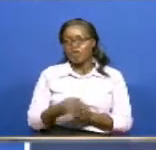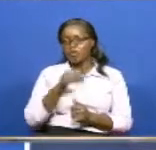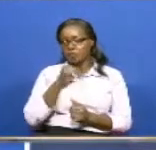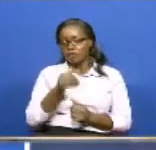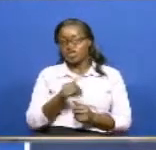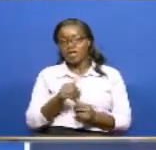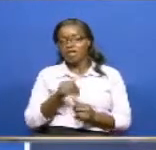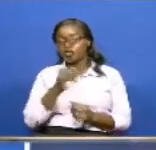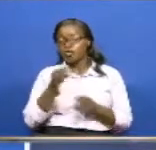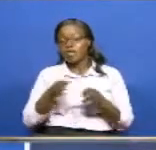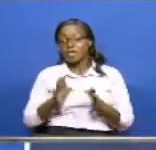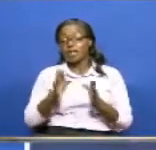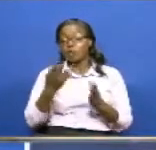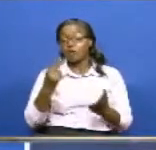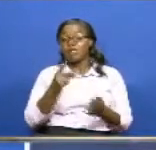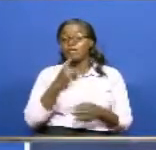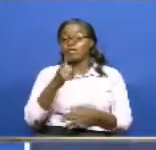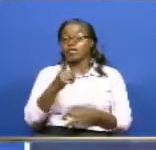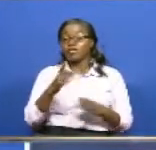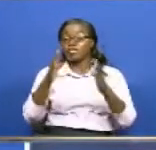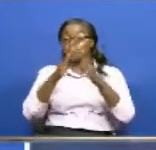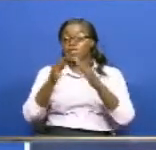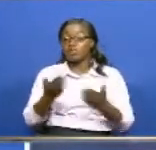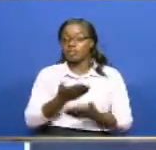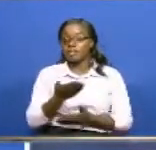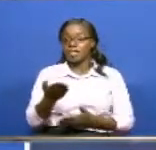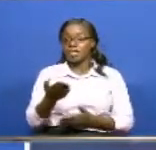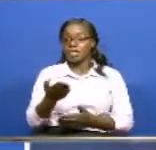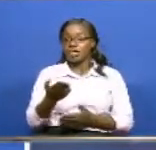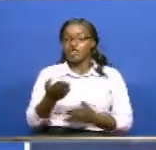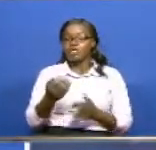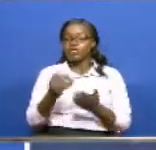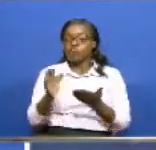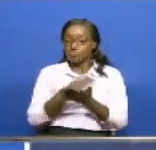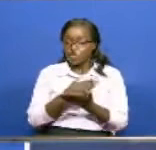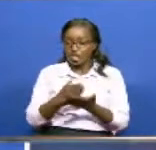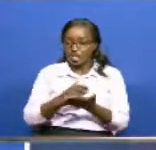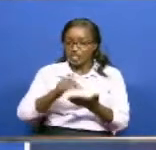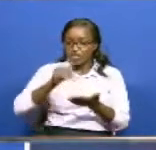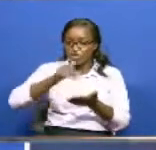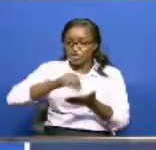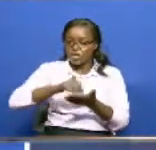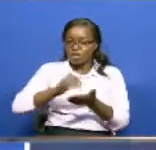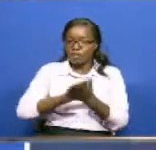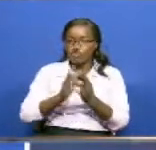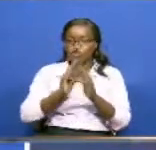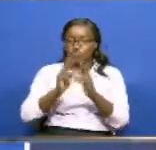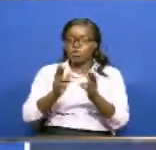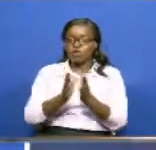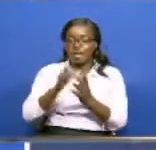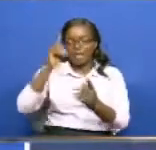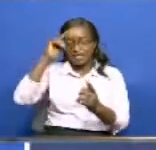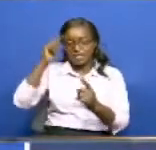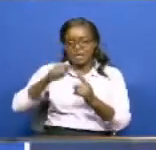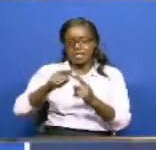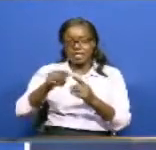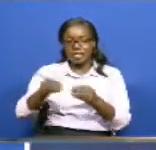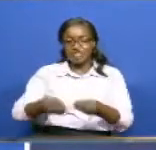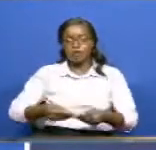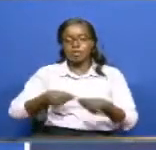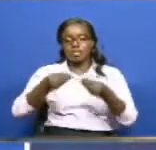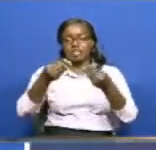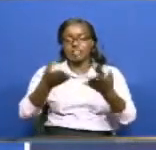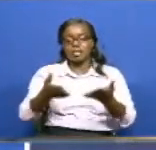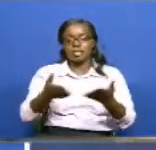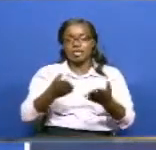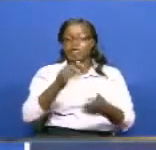are not allowed by standing orders of the House, to divulge the content of the report until it is presented to